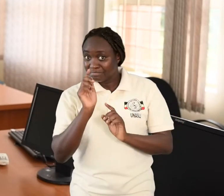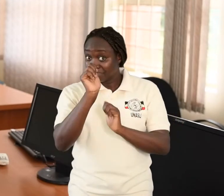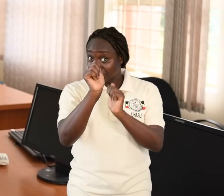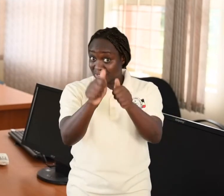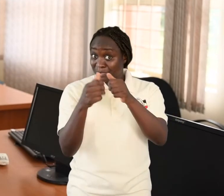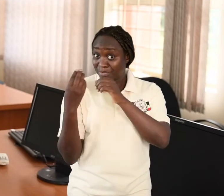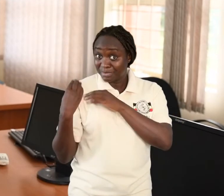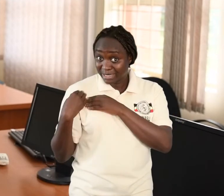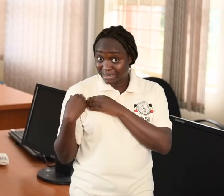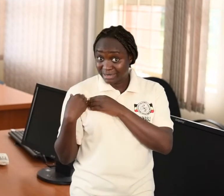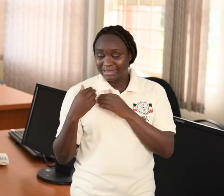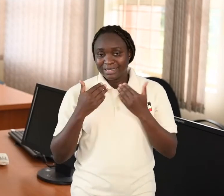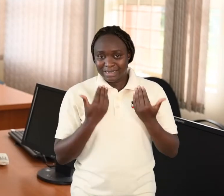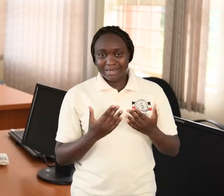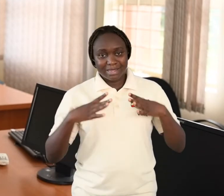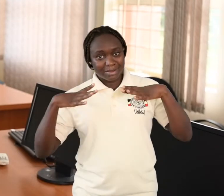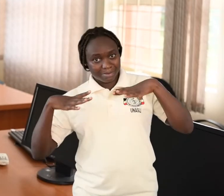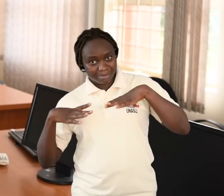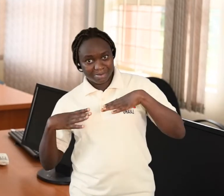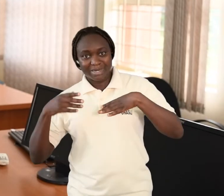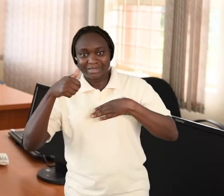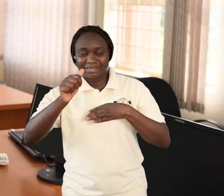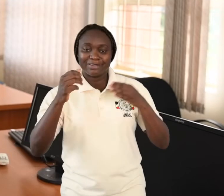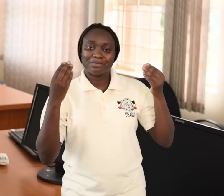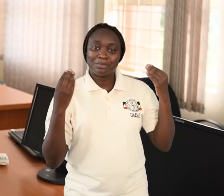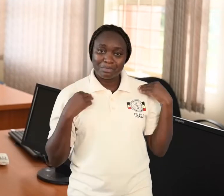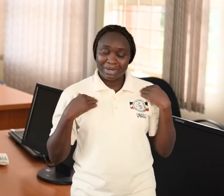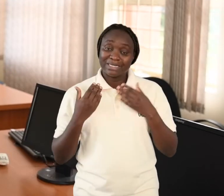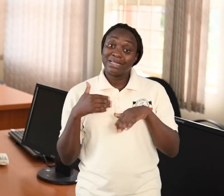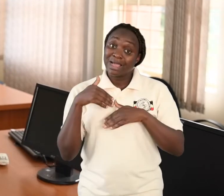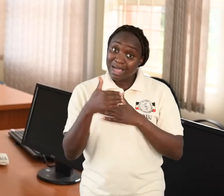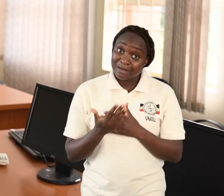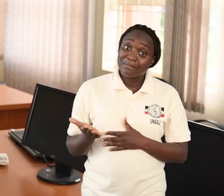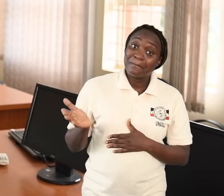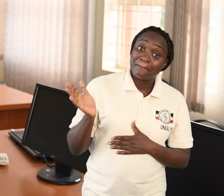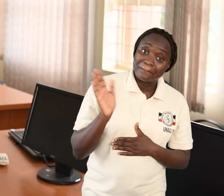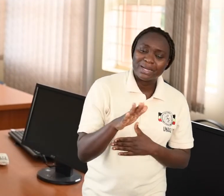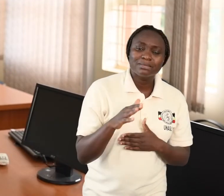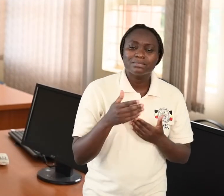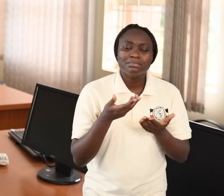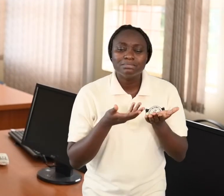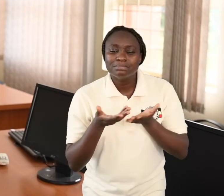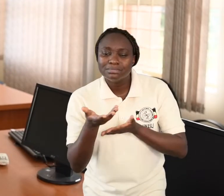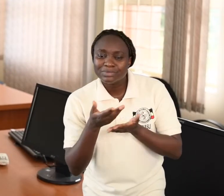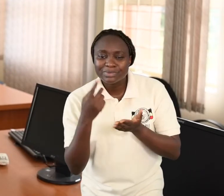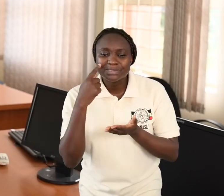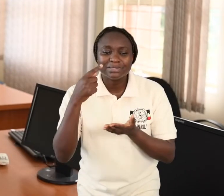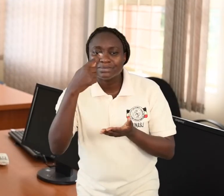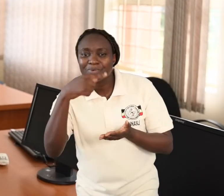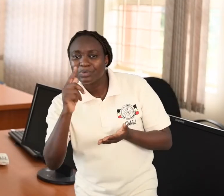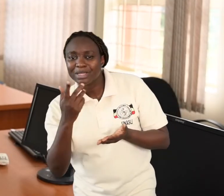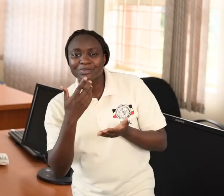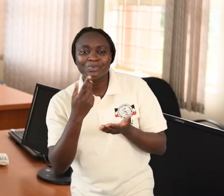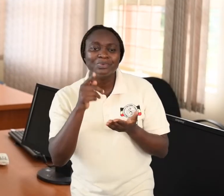When I come back from this break, I'll cross-check to see who has got it